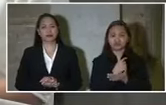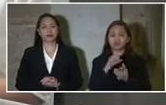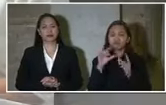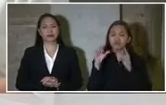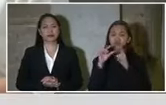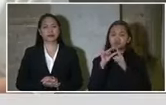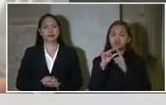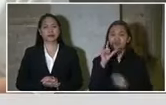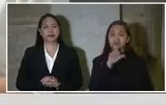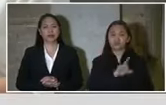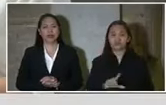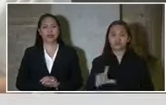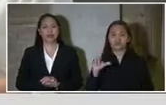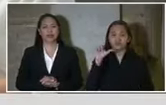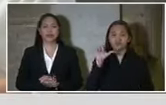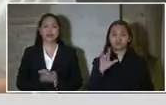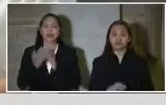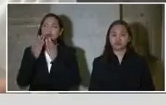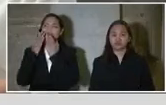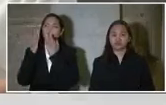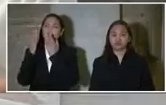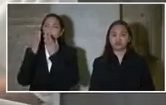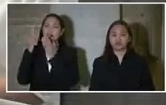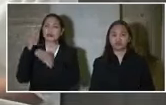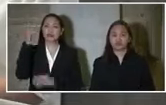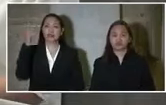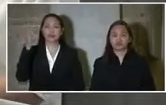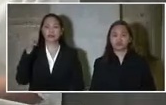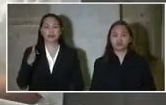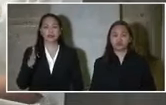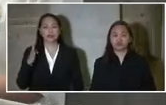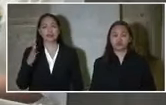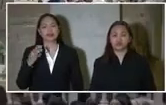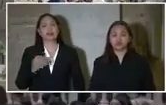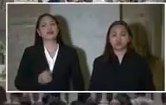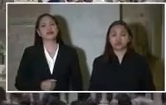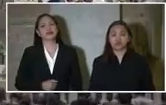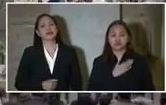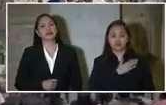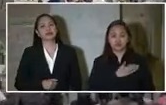The word of the Lord. Thanks be to God. Please stand.